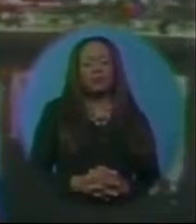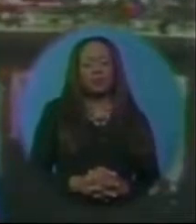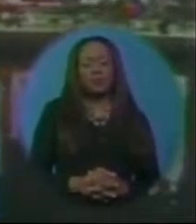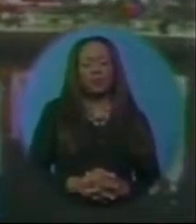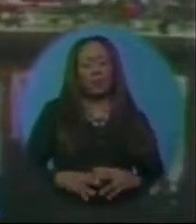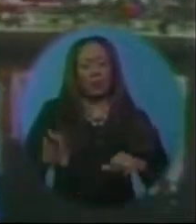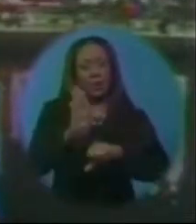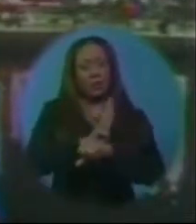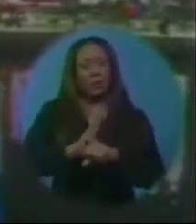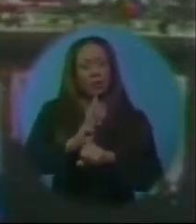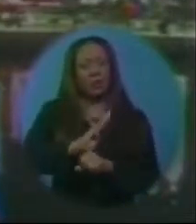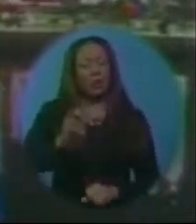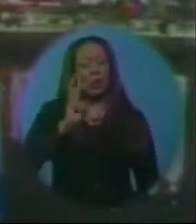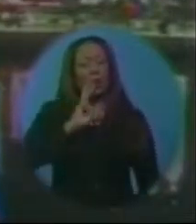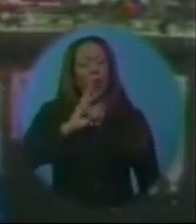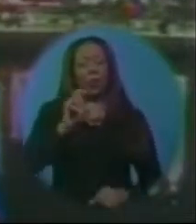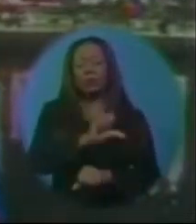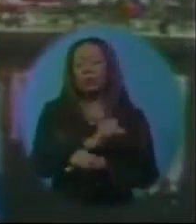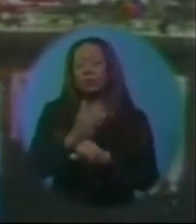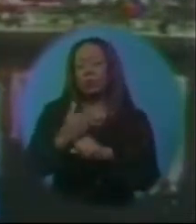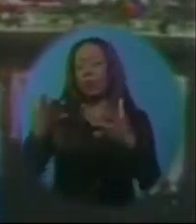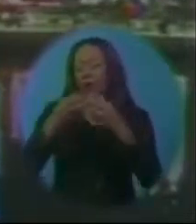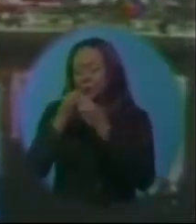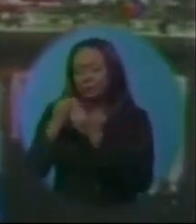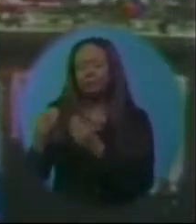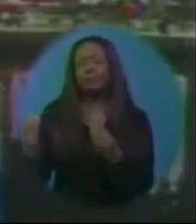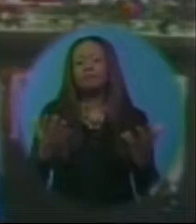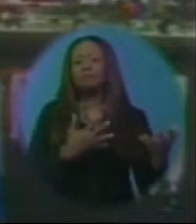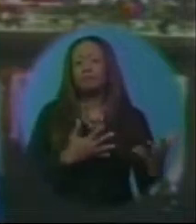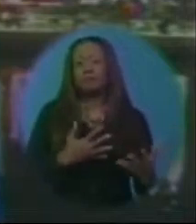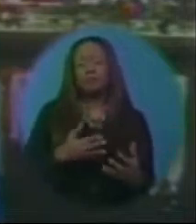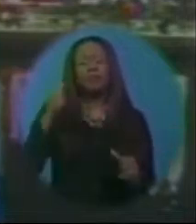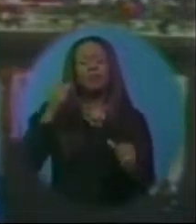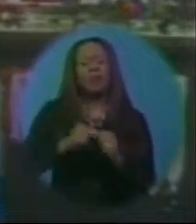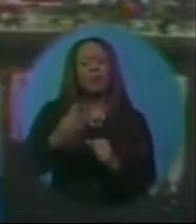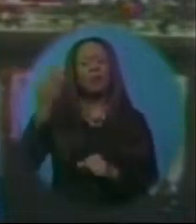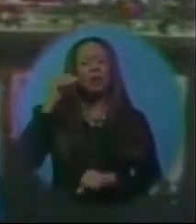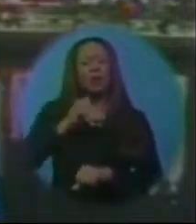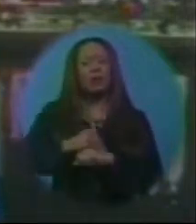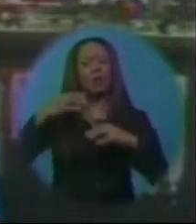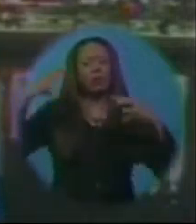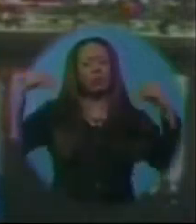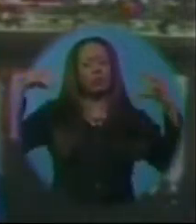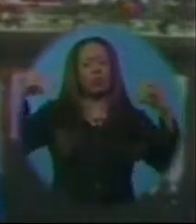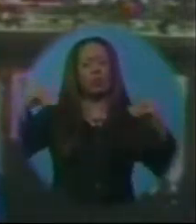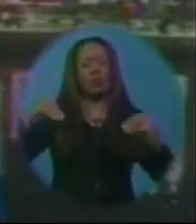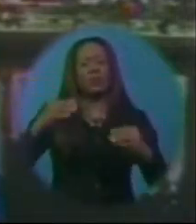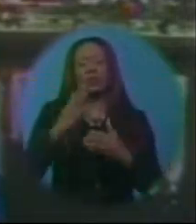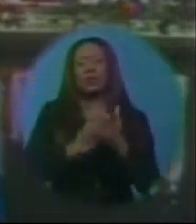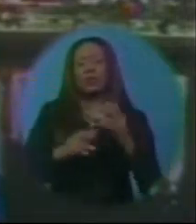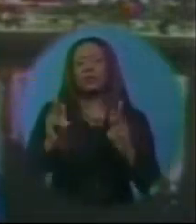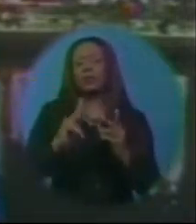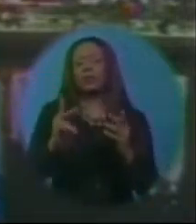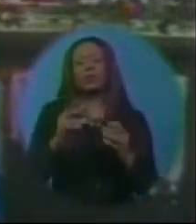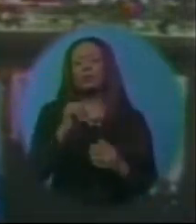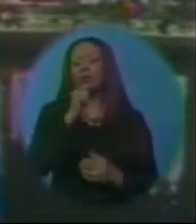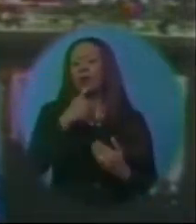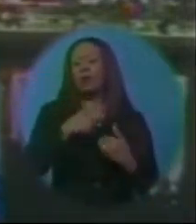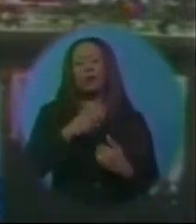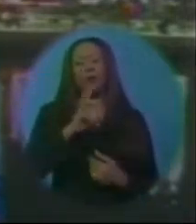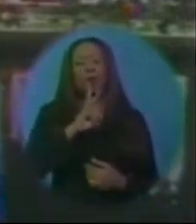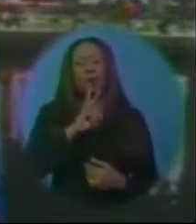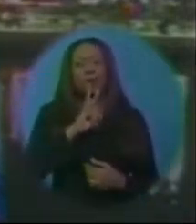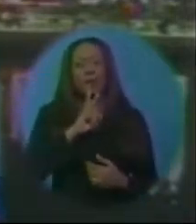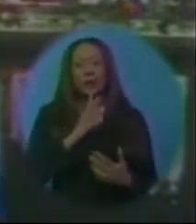The Barbados Water Authority is advising Barbadians that due to the island-wide power outage last night, parts of the island are still without